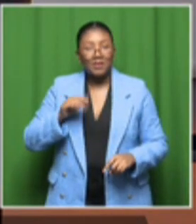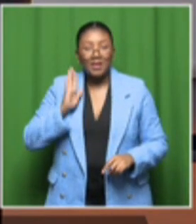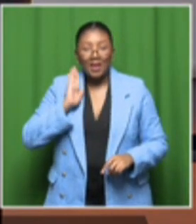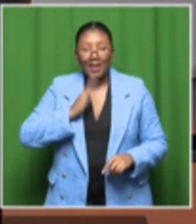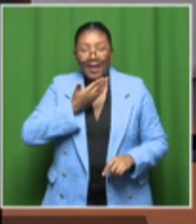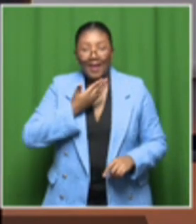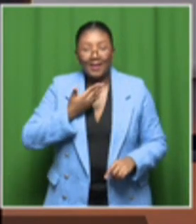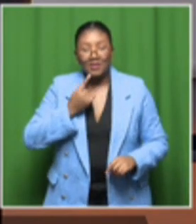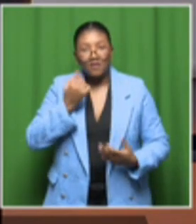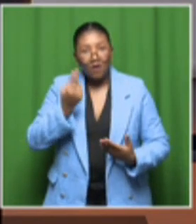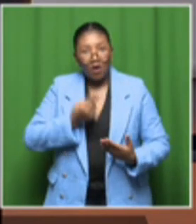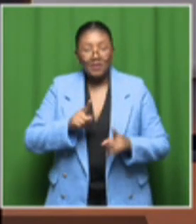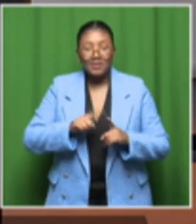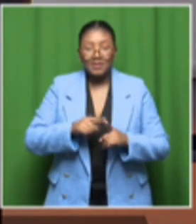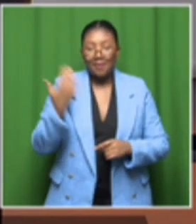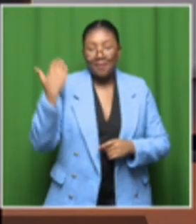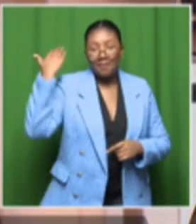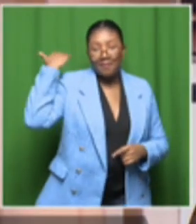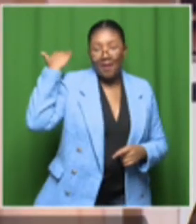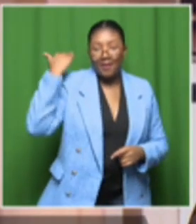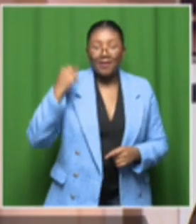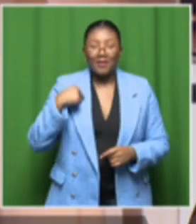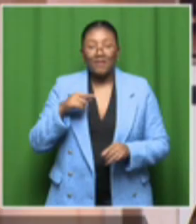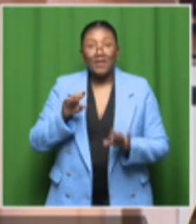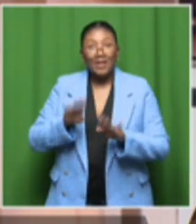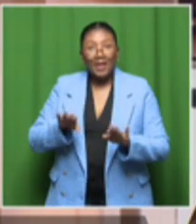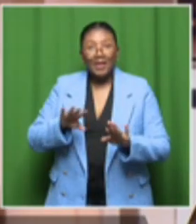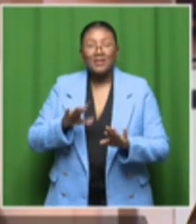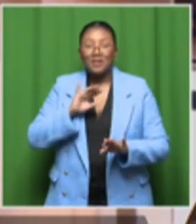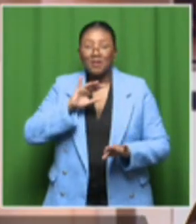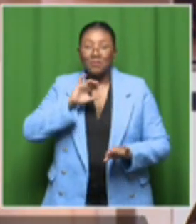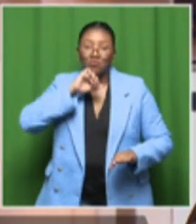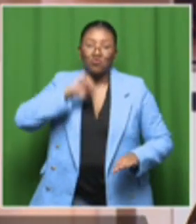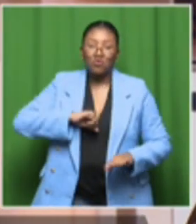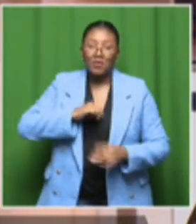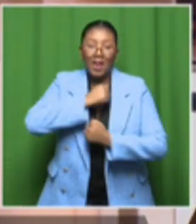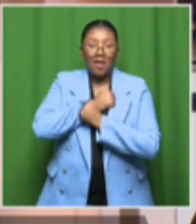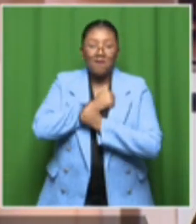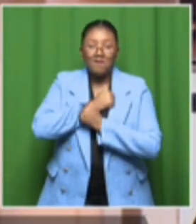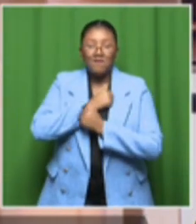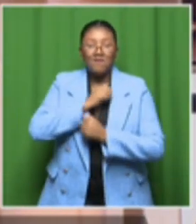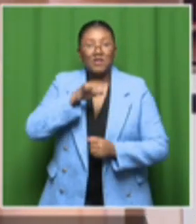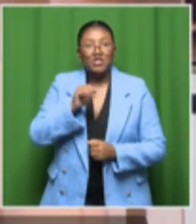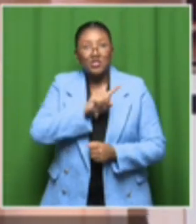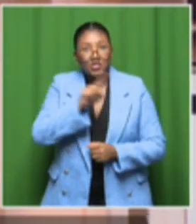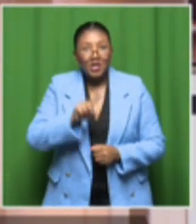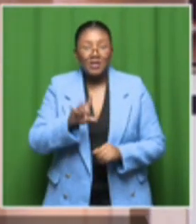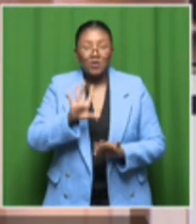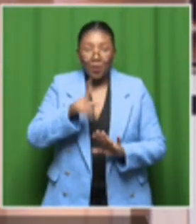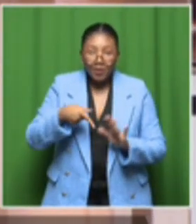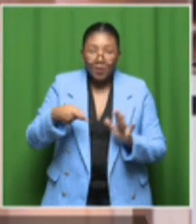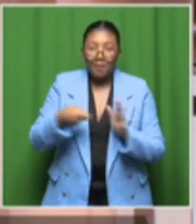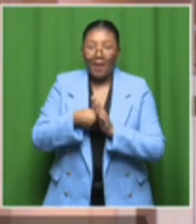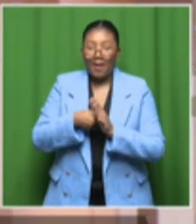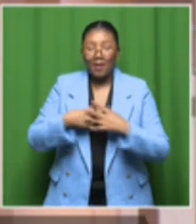Love Jazz, you know. Okay. So kind of like when you buy the merch, you're also part of the movement, you know. Okay. So I